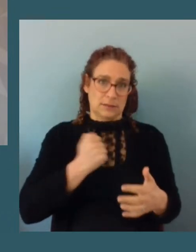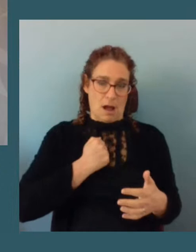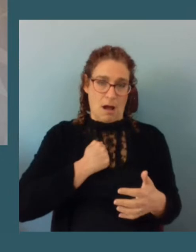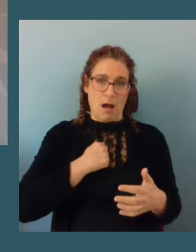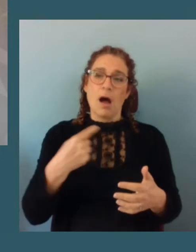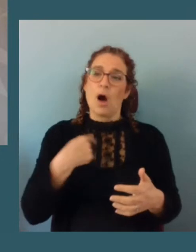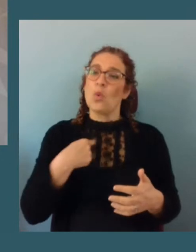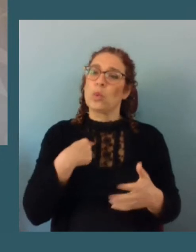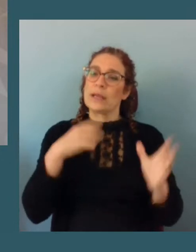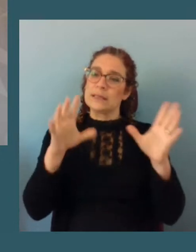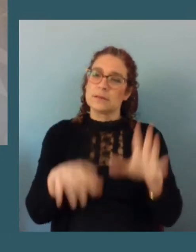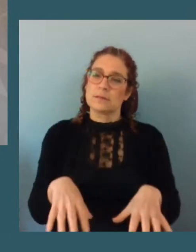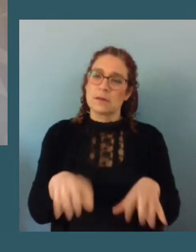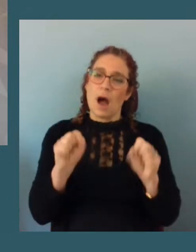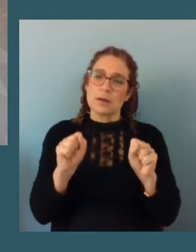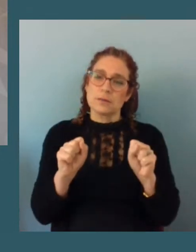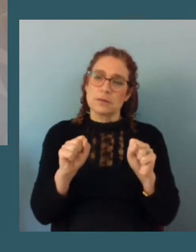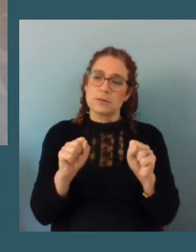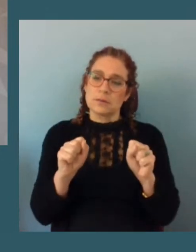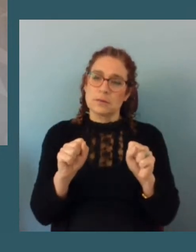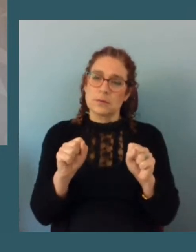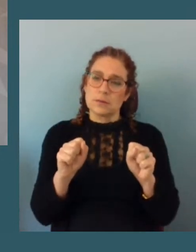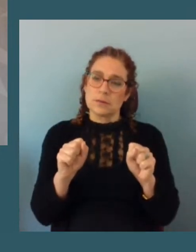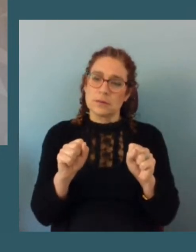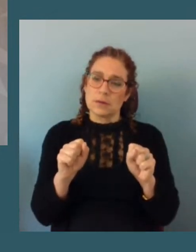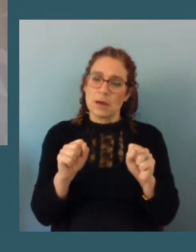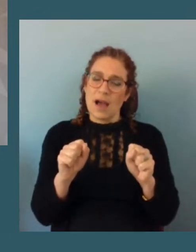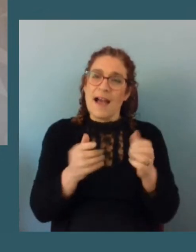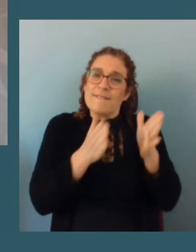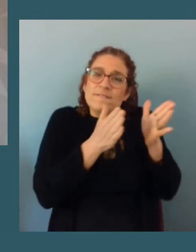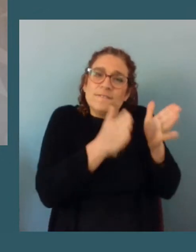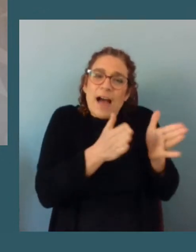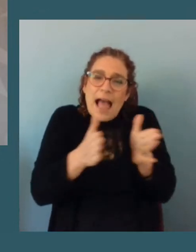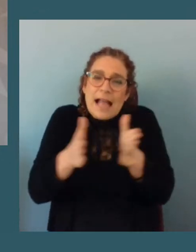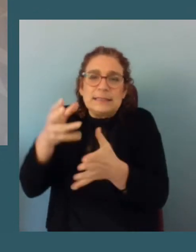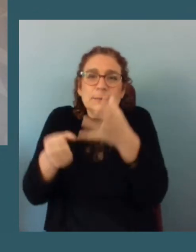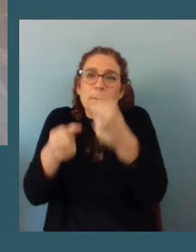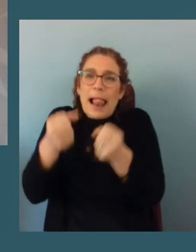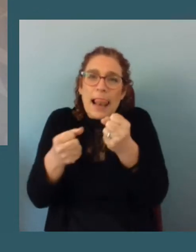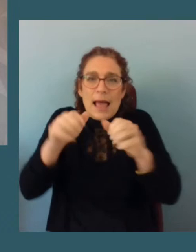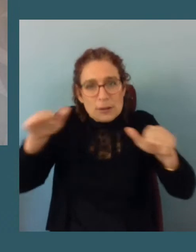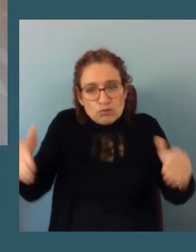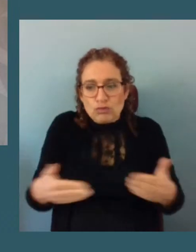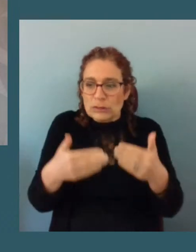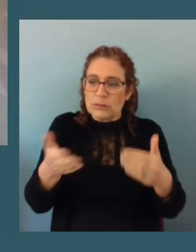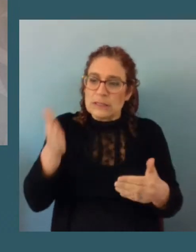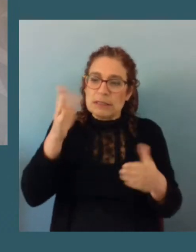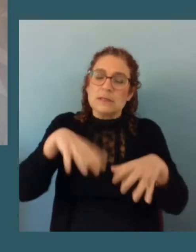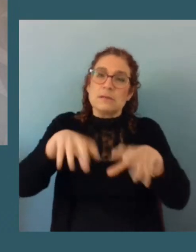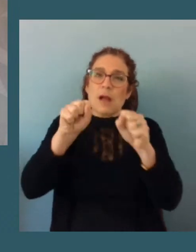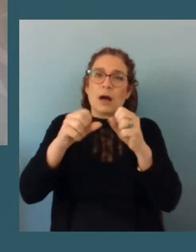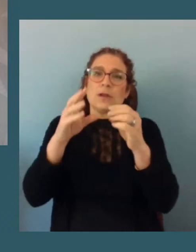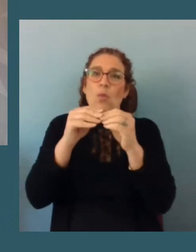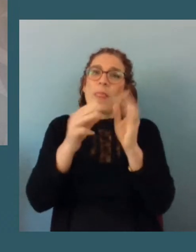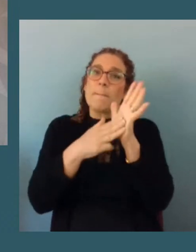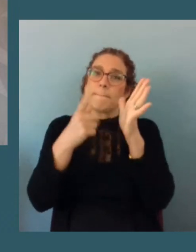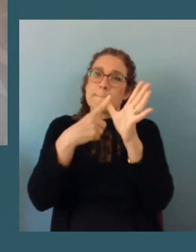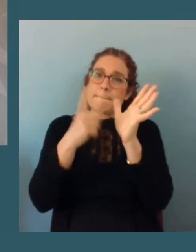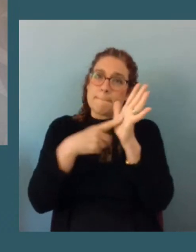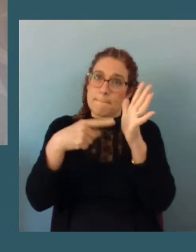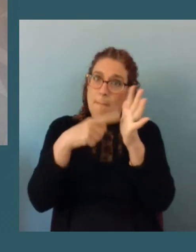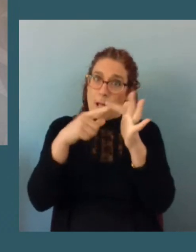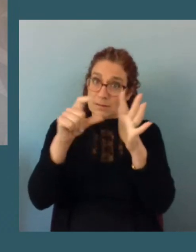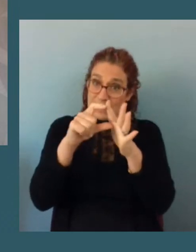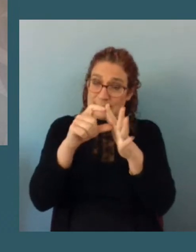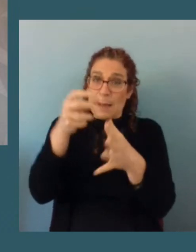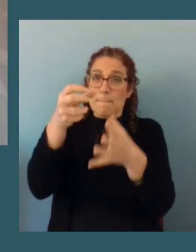start a baked milk introduction, and we start off with a crumb of a malted milk biscuit. So